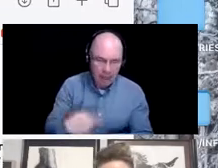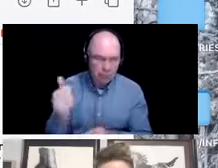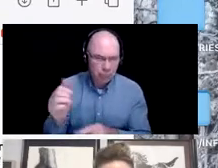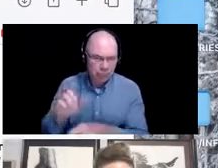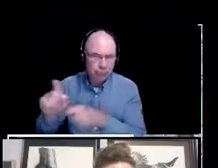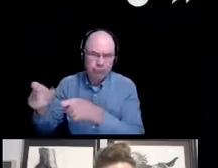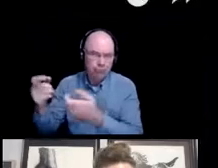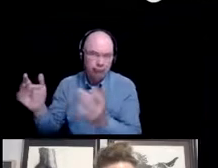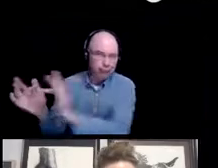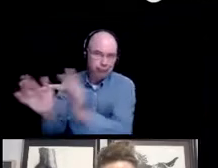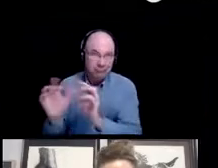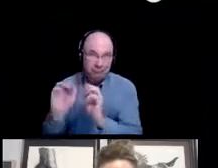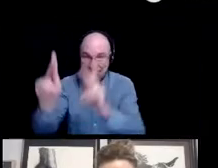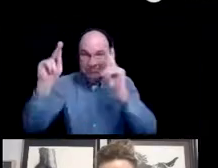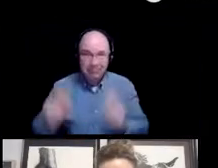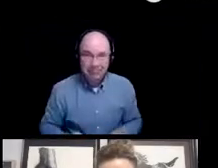we go.